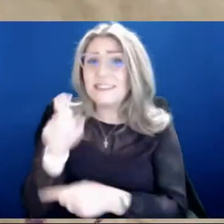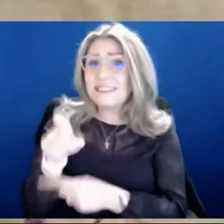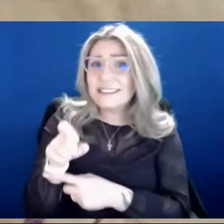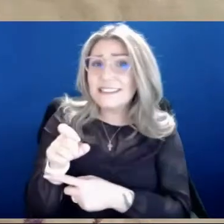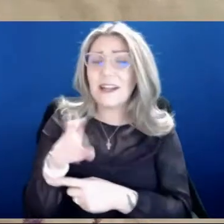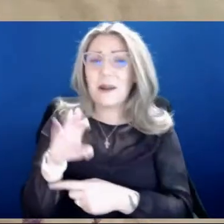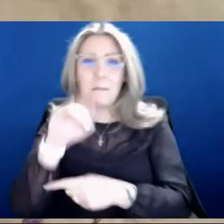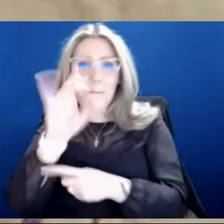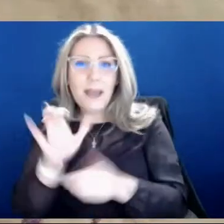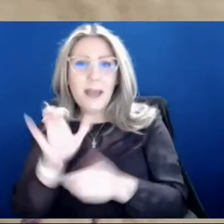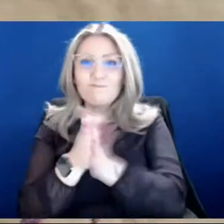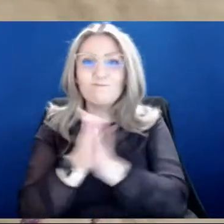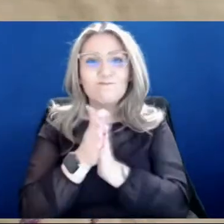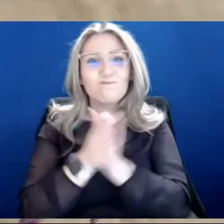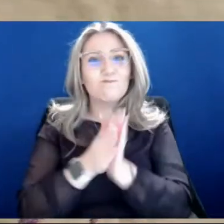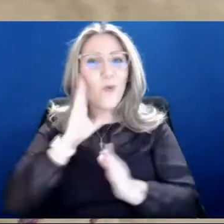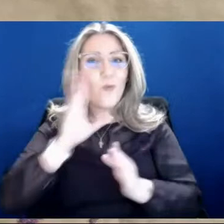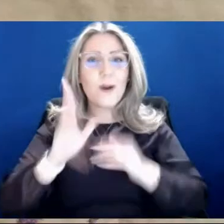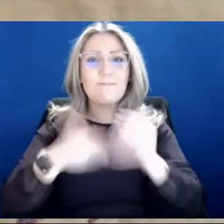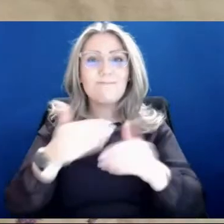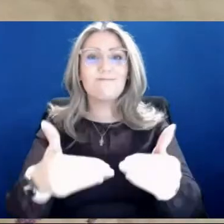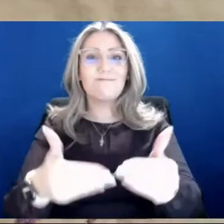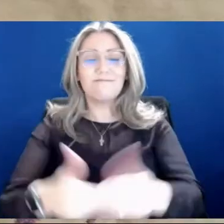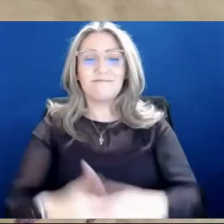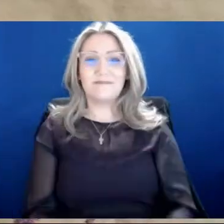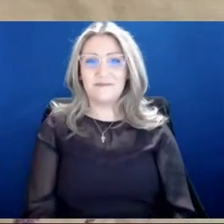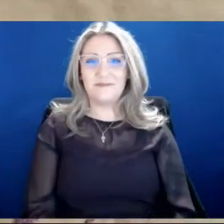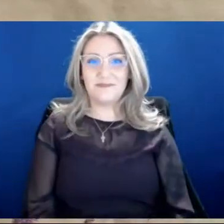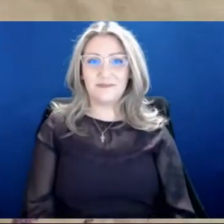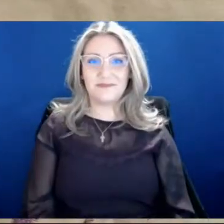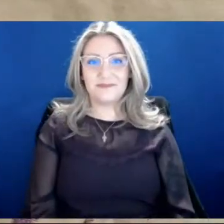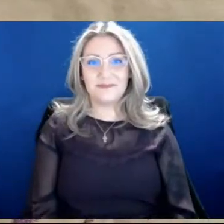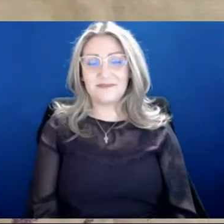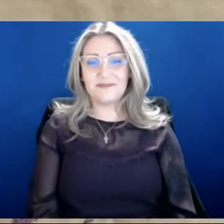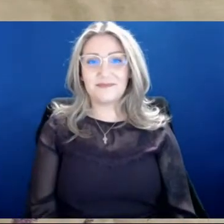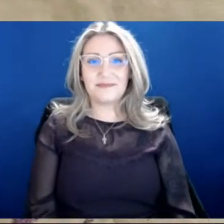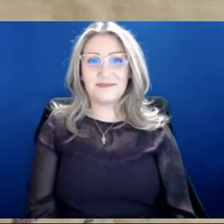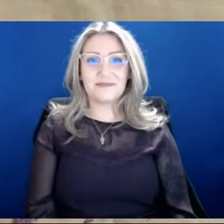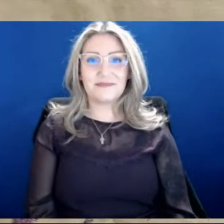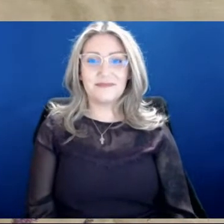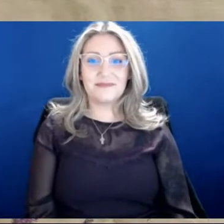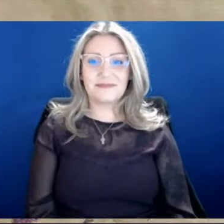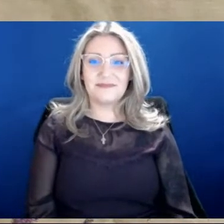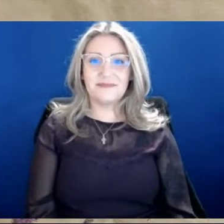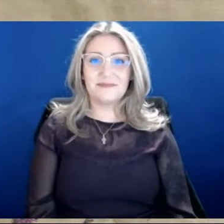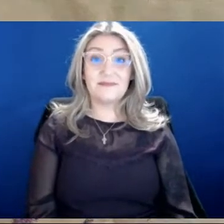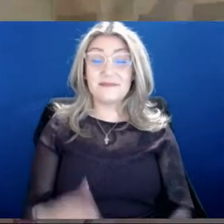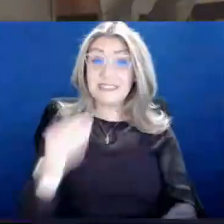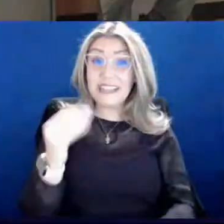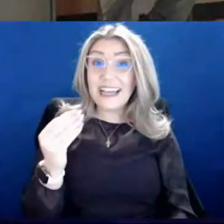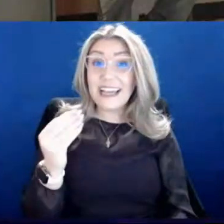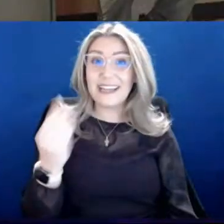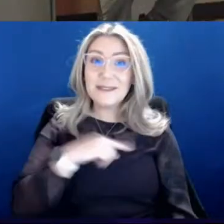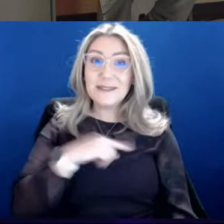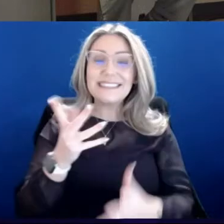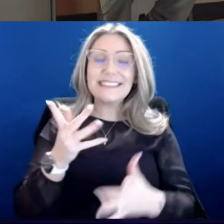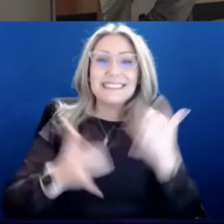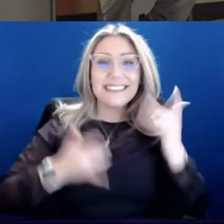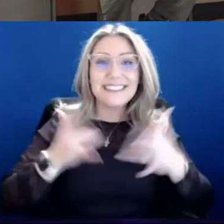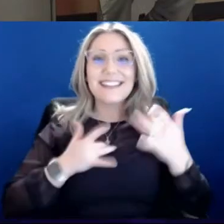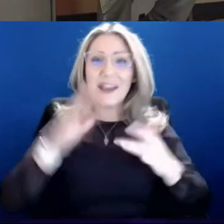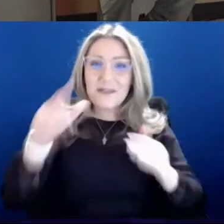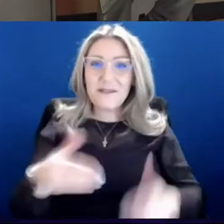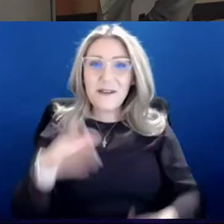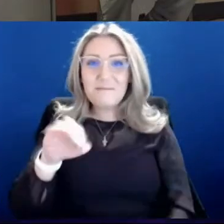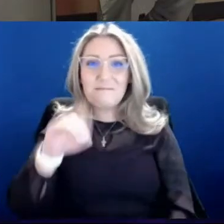to press on. And we are so excited to welcome Becky and Dr. Porter